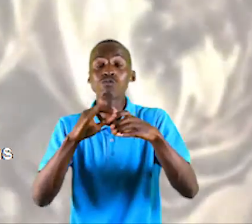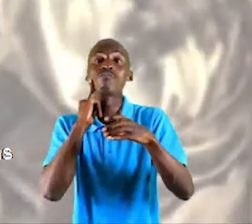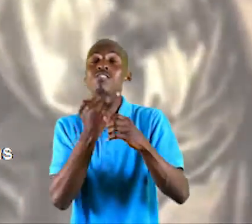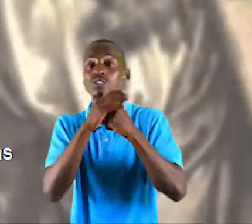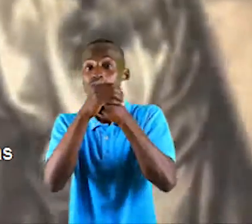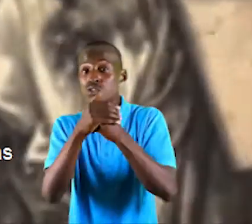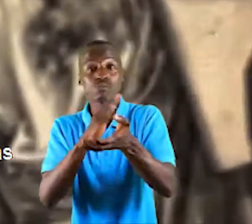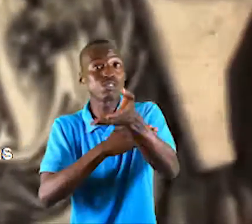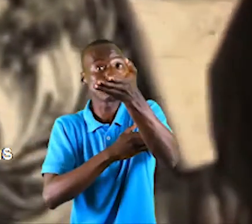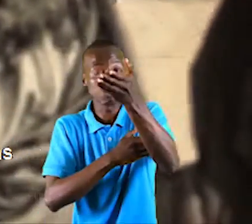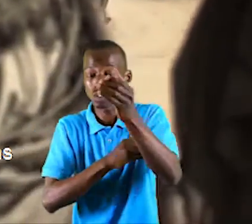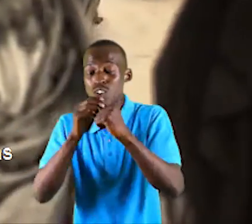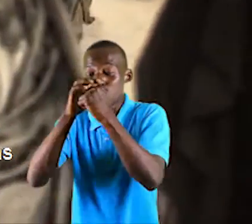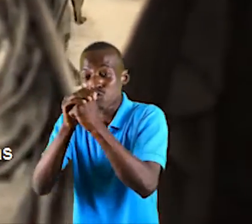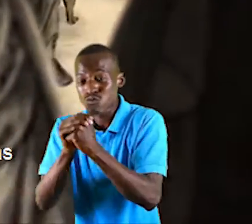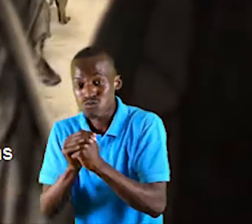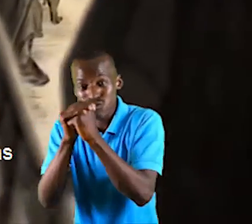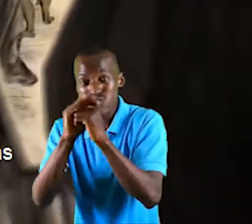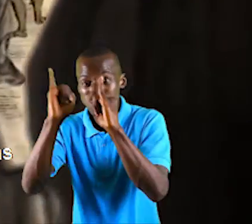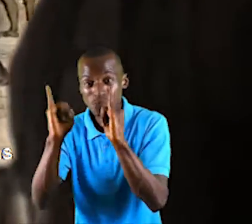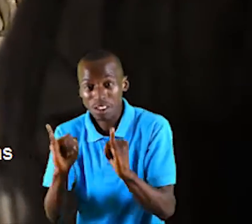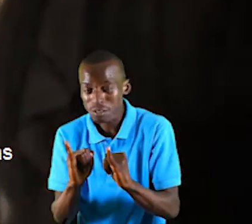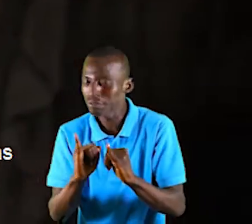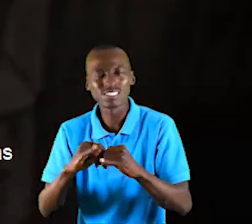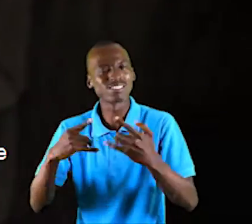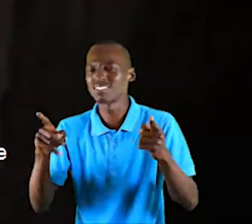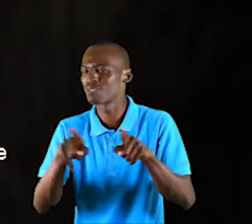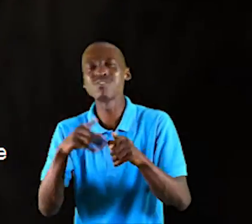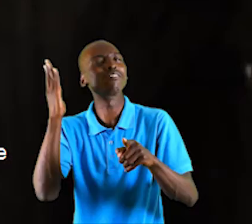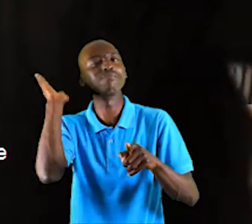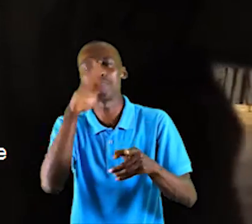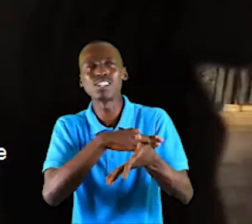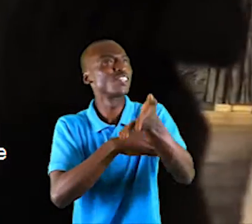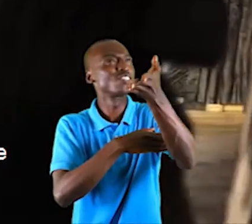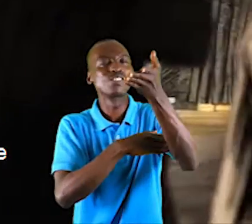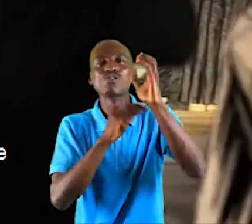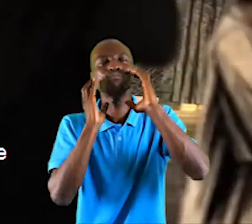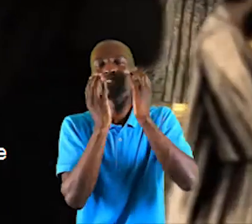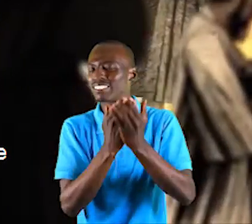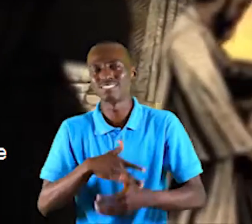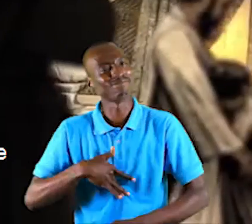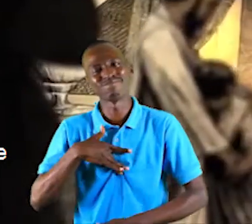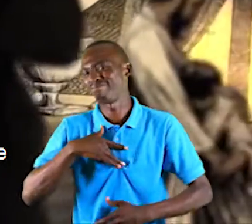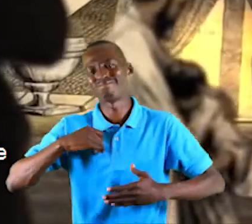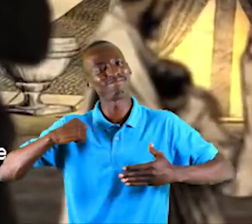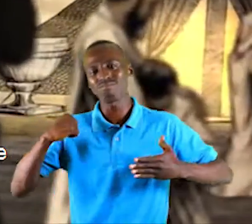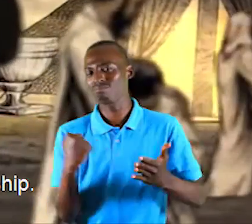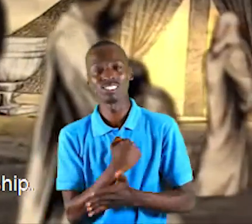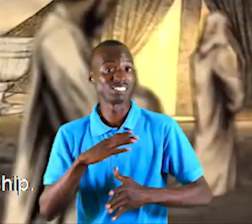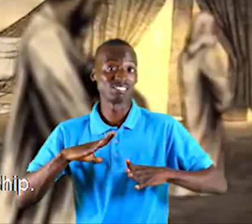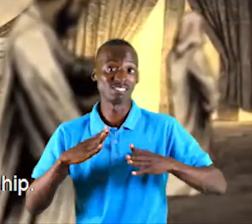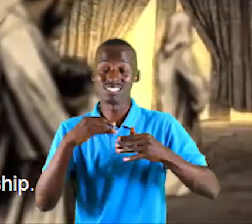Israel worshipped the golden calf, it was like a slap in the face to God's faithfulness. And so Moses can't just waltz into the tent like everything's